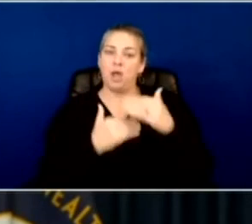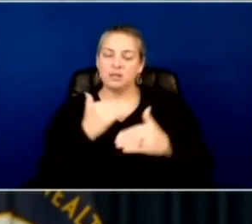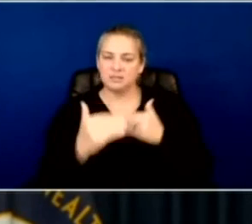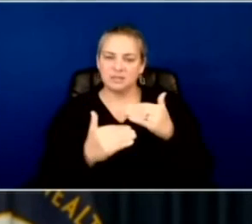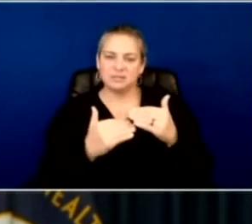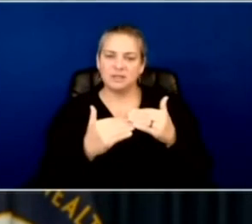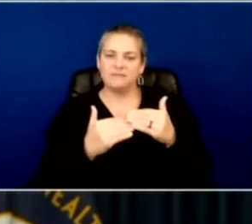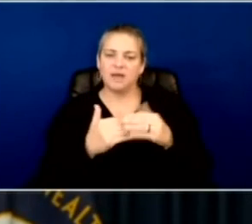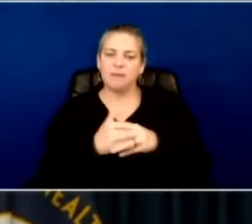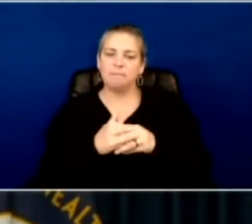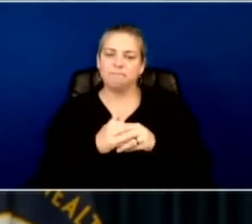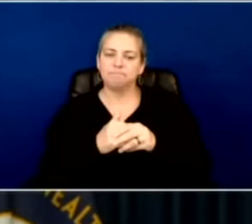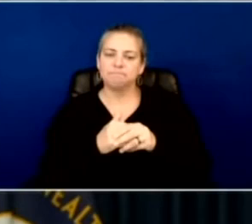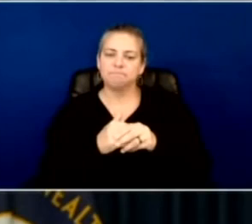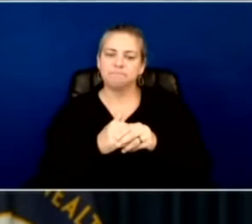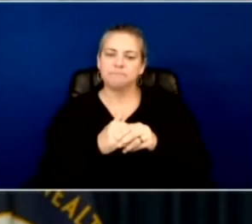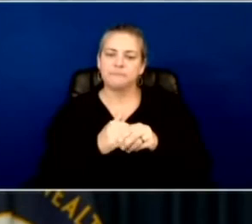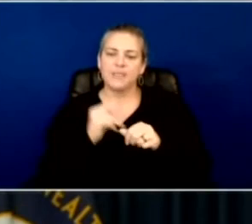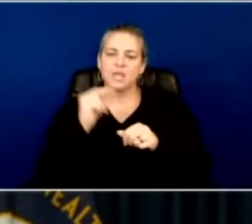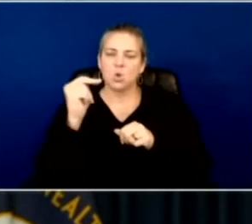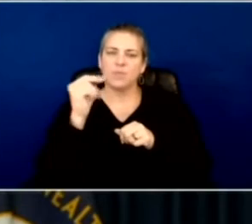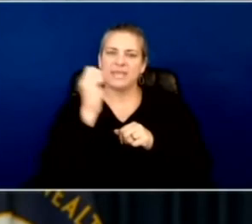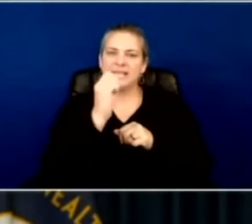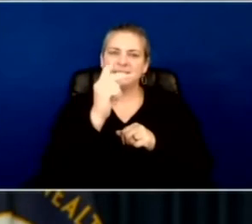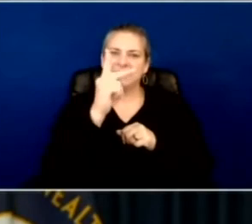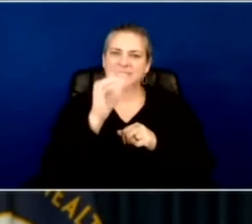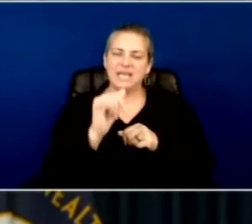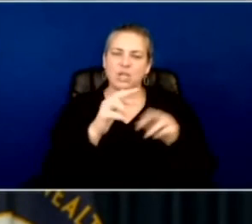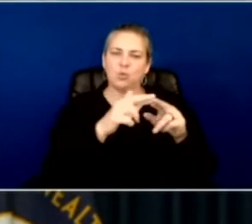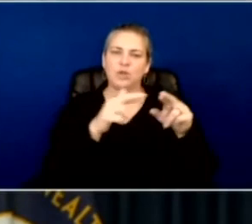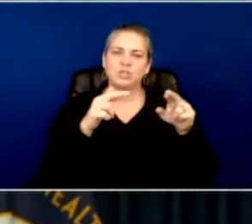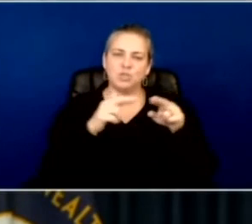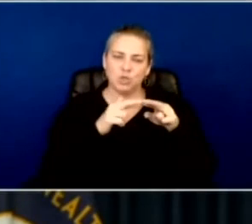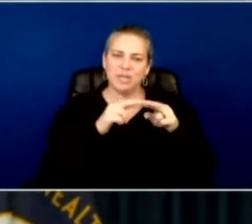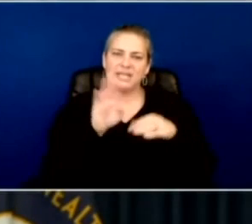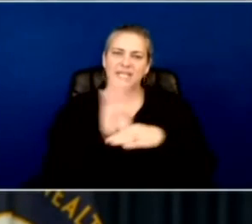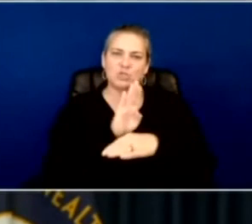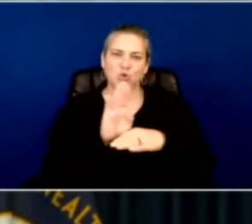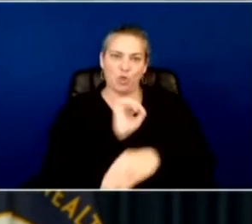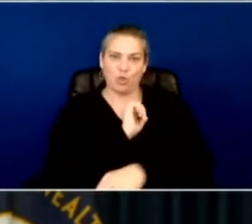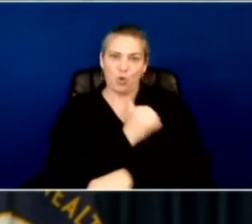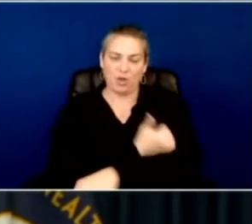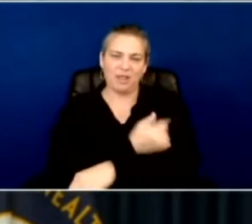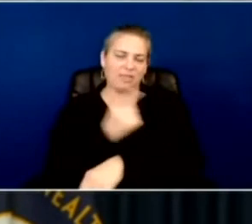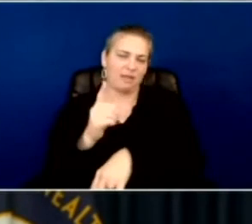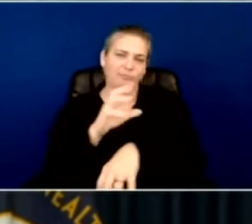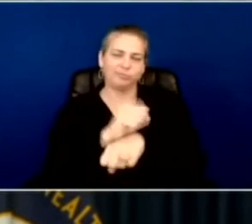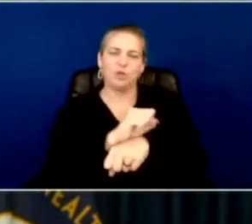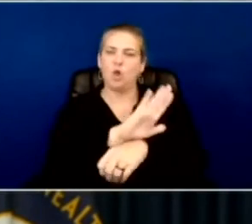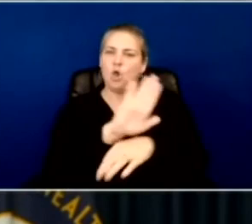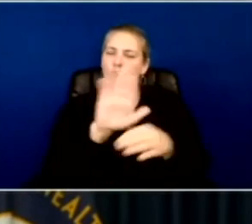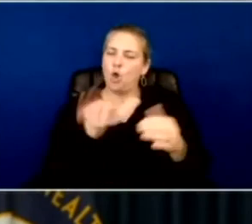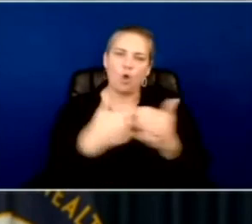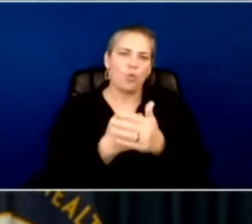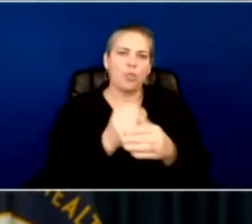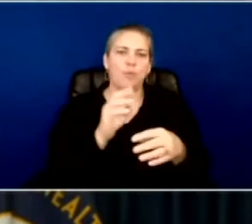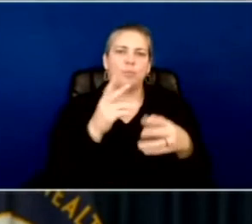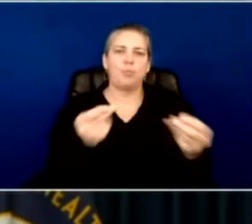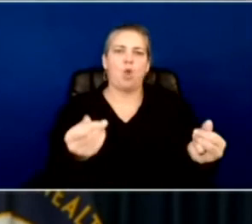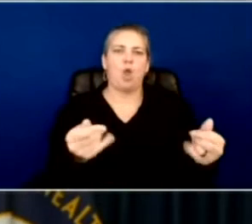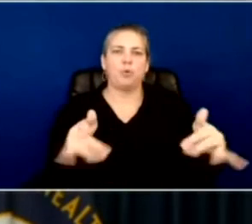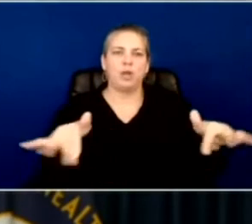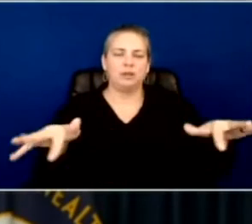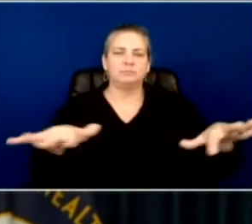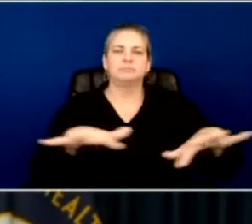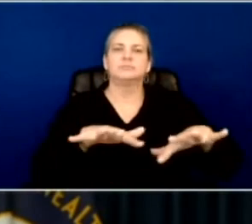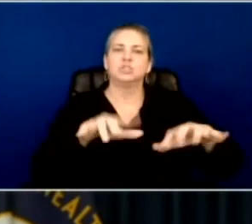for the Northeast Kentucky Regional Industrial Authority of resecuring all the property that was conveyed to or